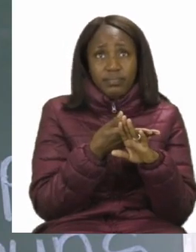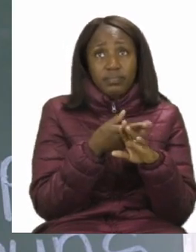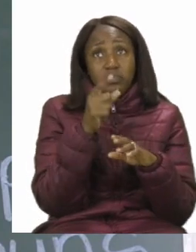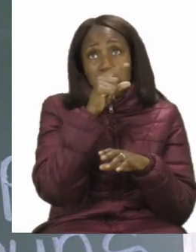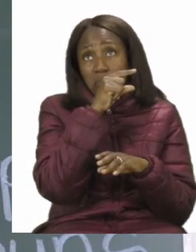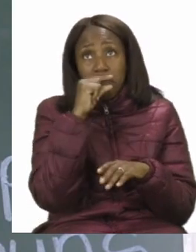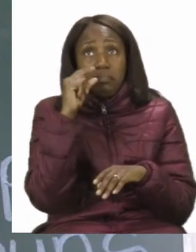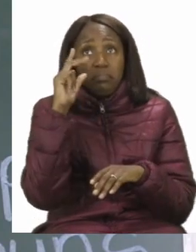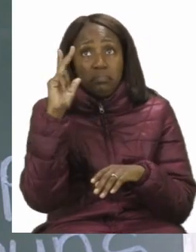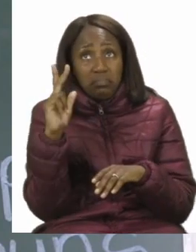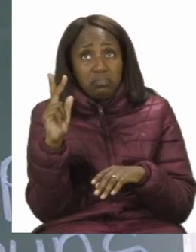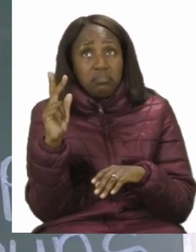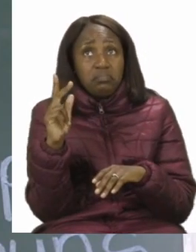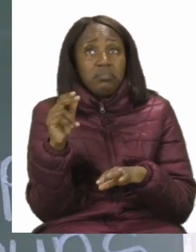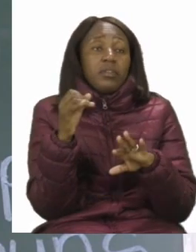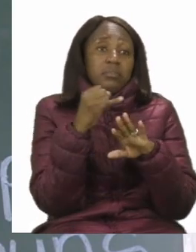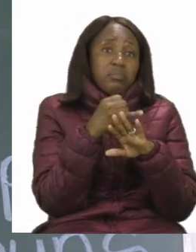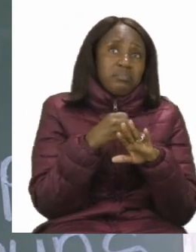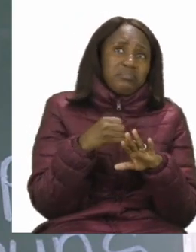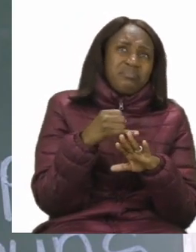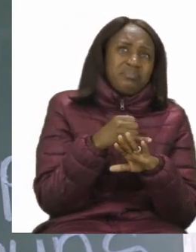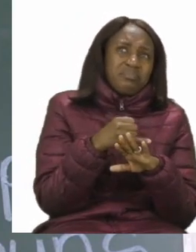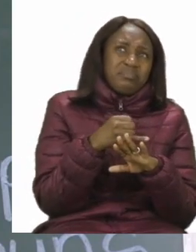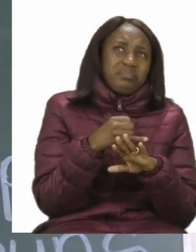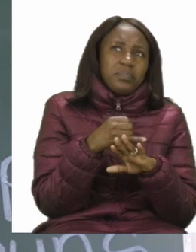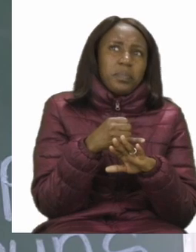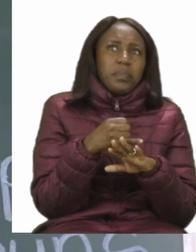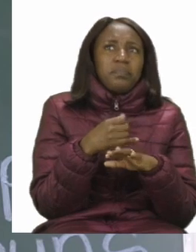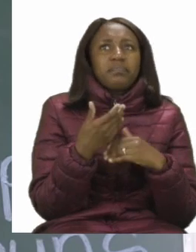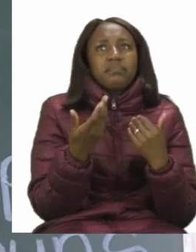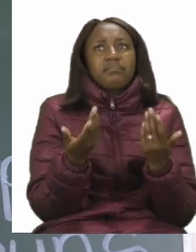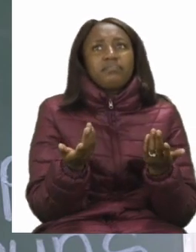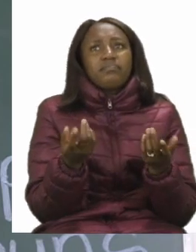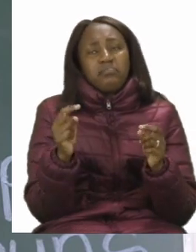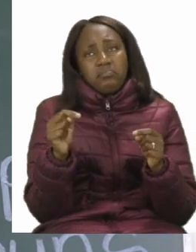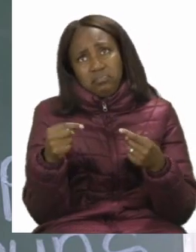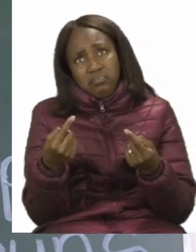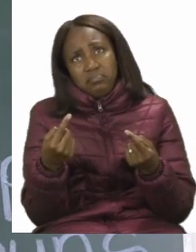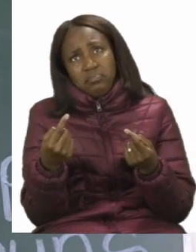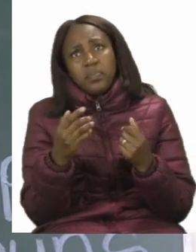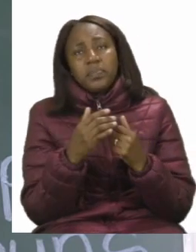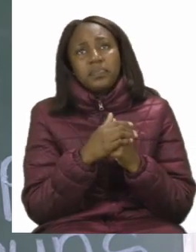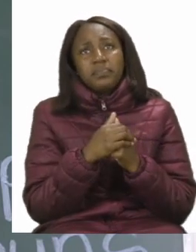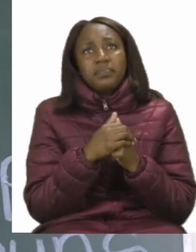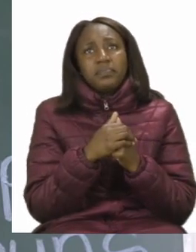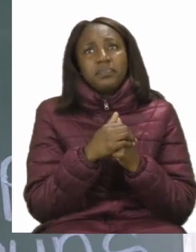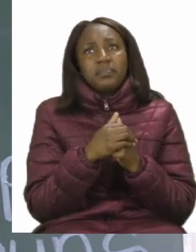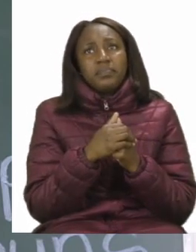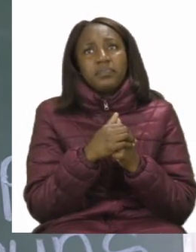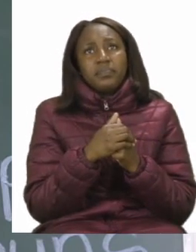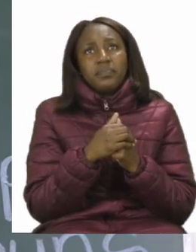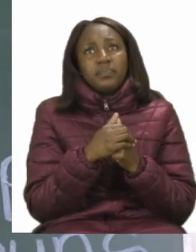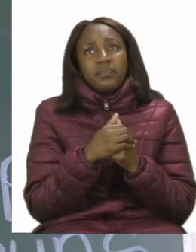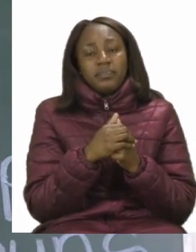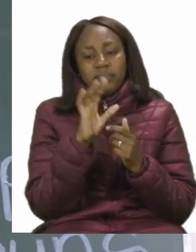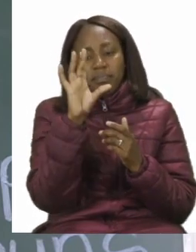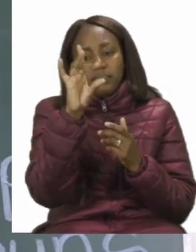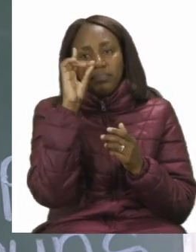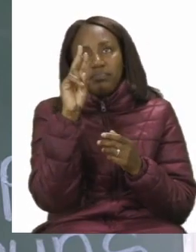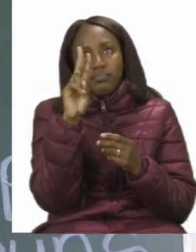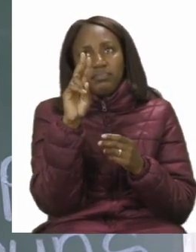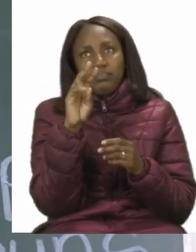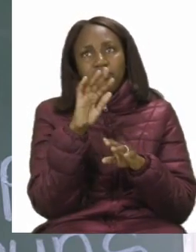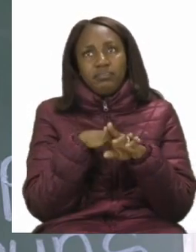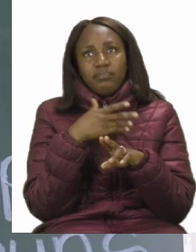names of people or names of certain things, okay? The two examples that I took from the booklet